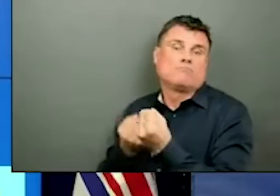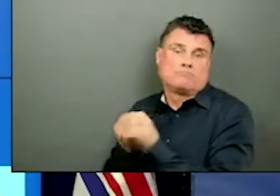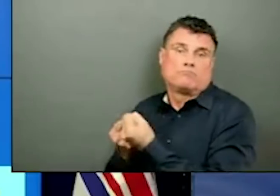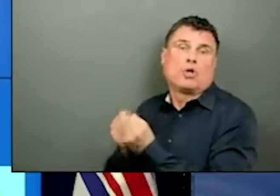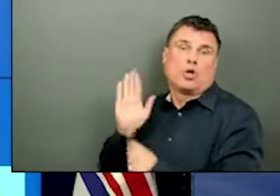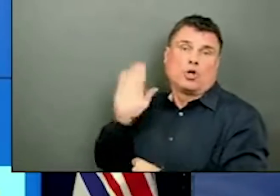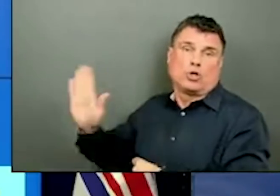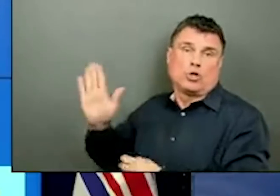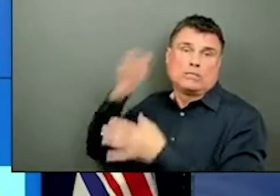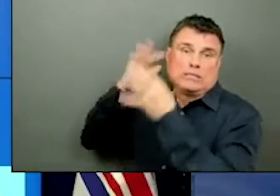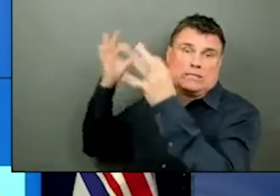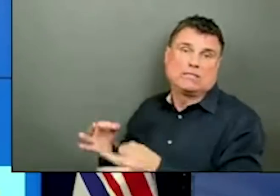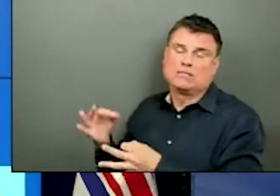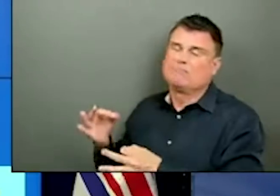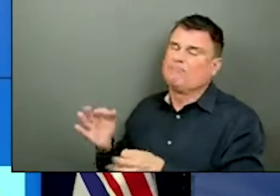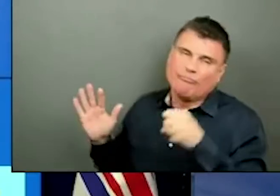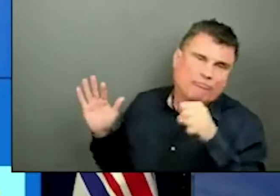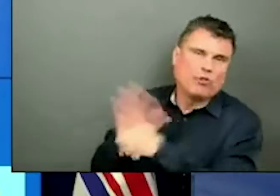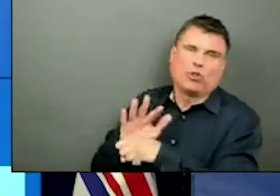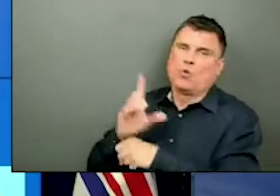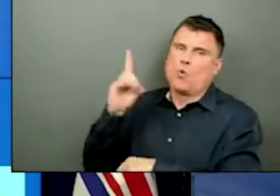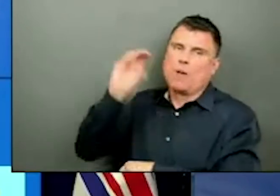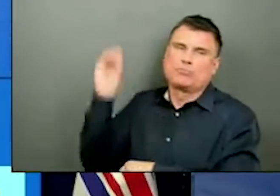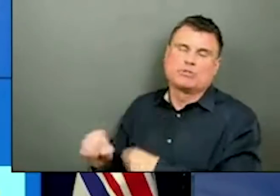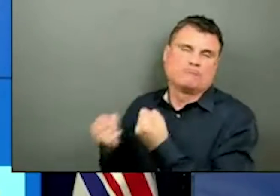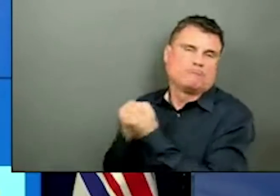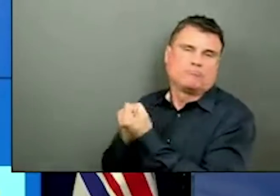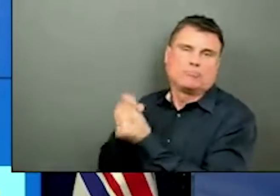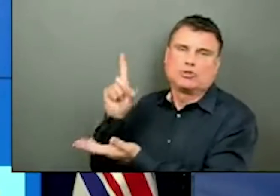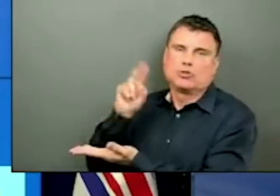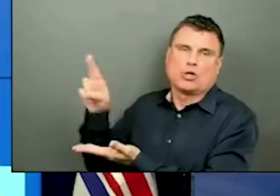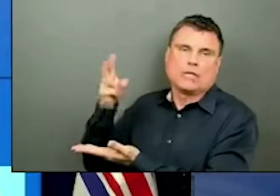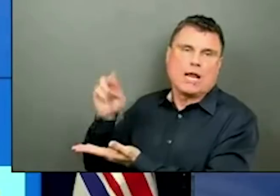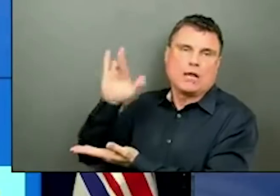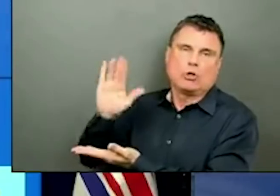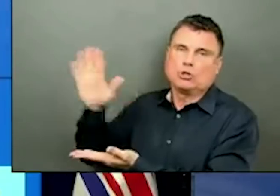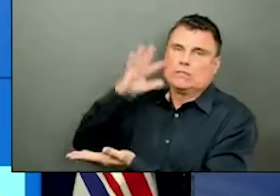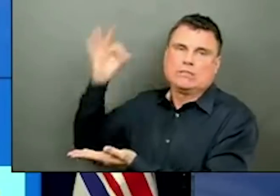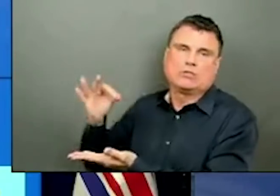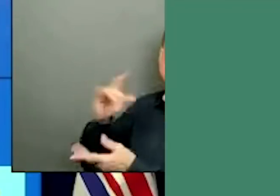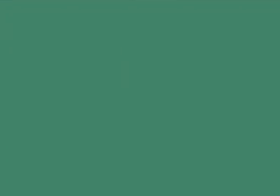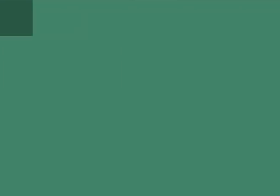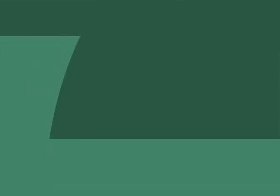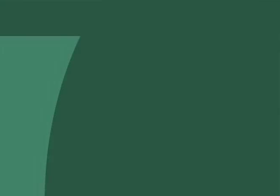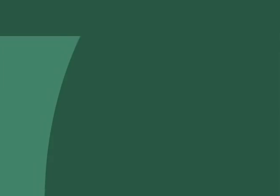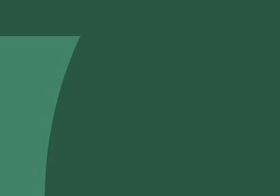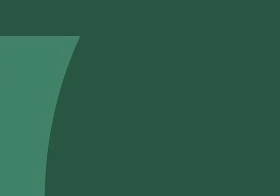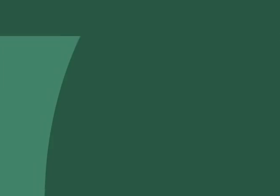100%, and we'll continue to respond to needs as they arise.